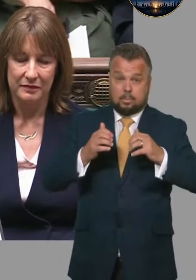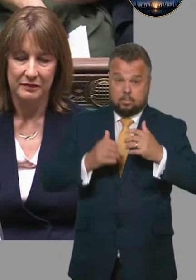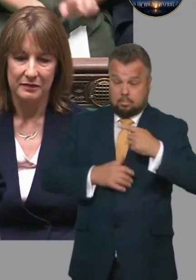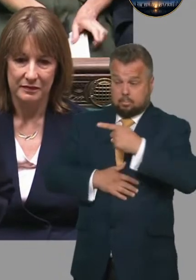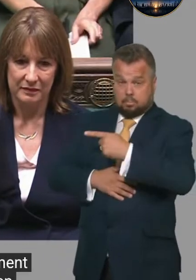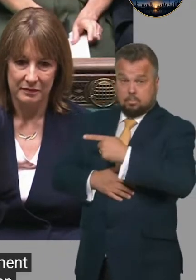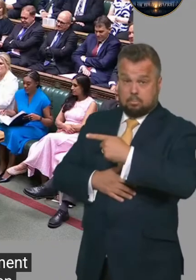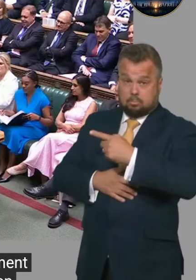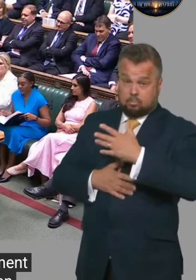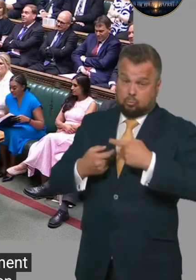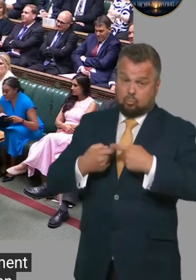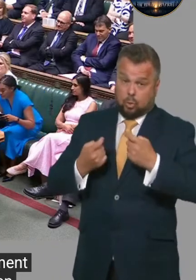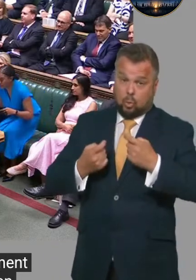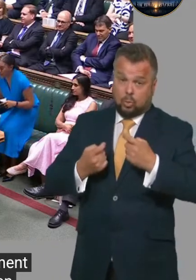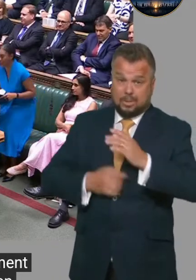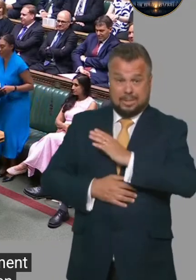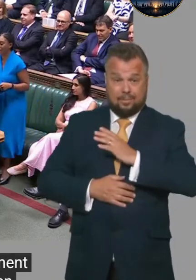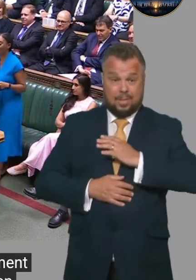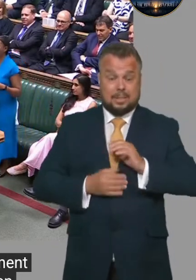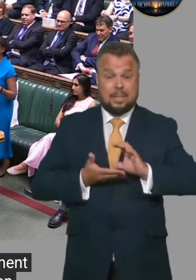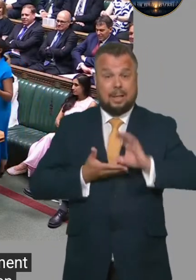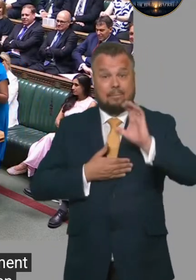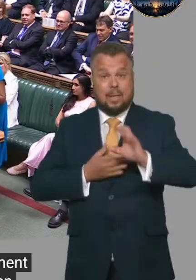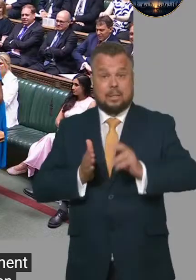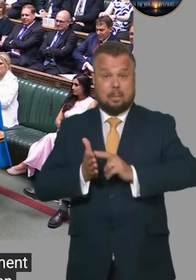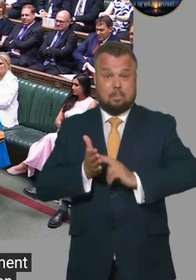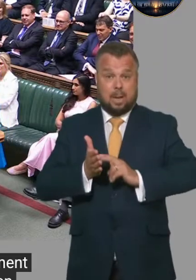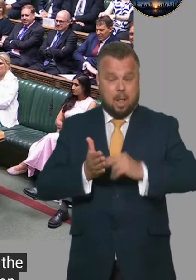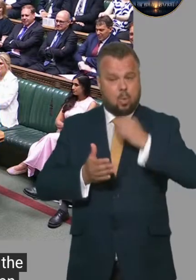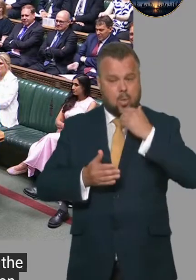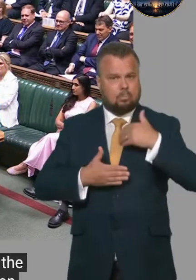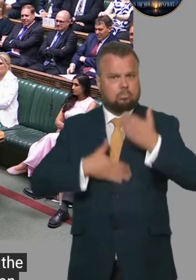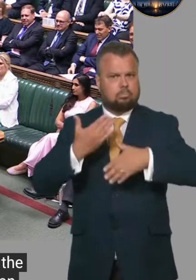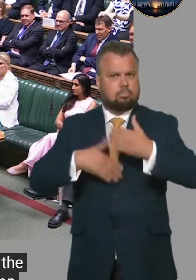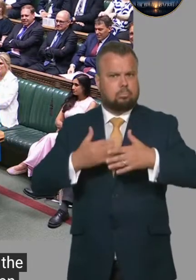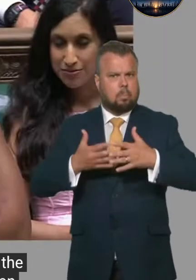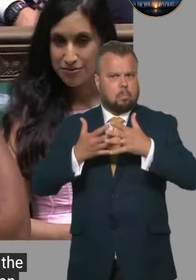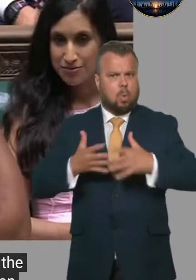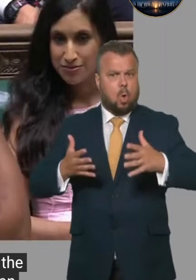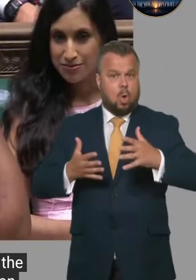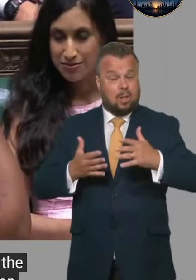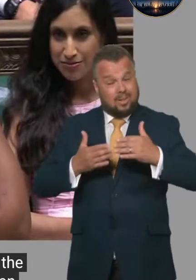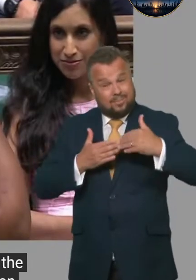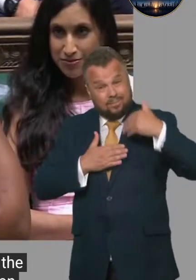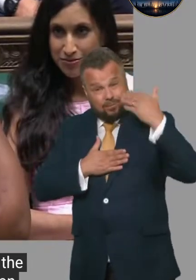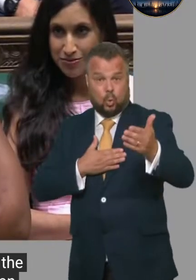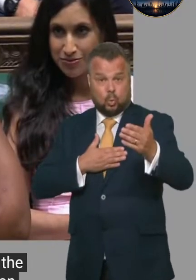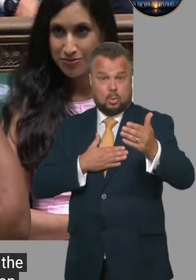published before the NATO summit. Mr. Speaker, I think the Prime Minister forgot to mention